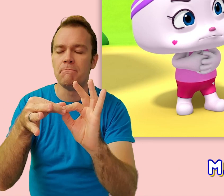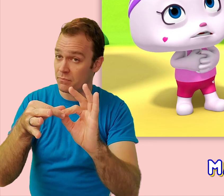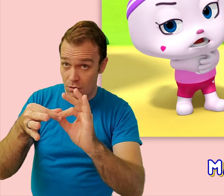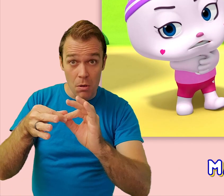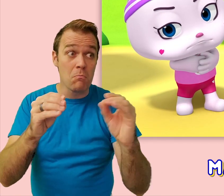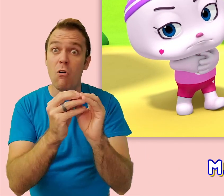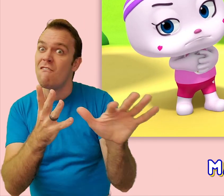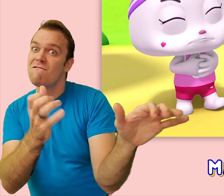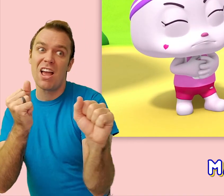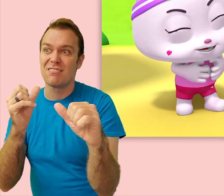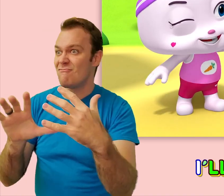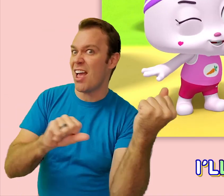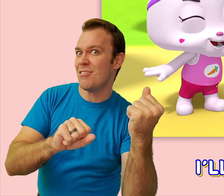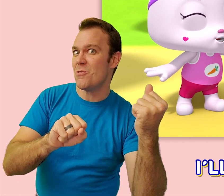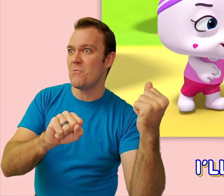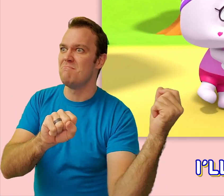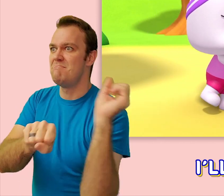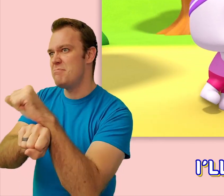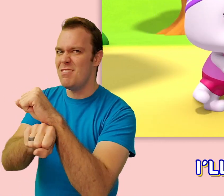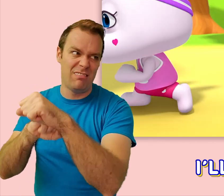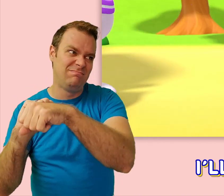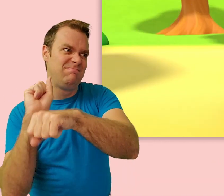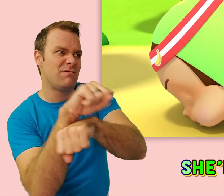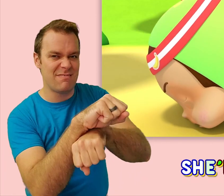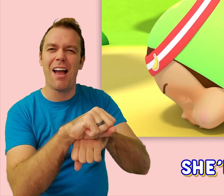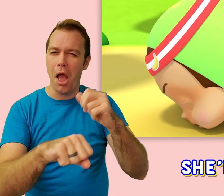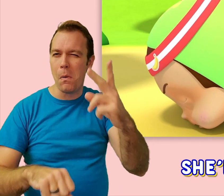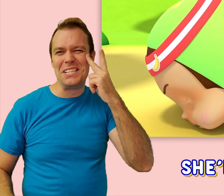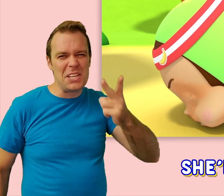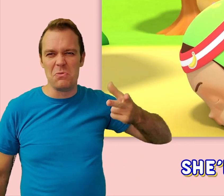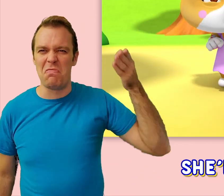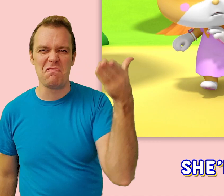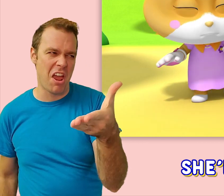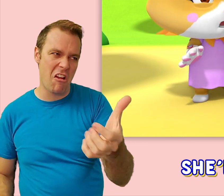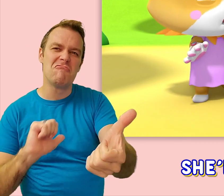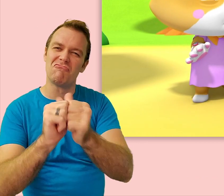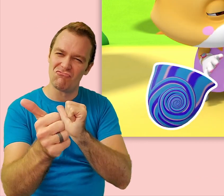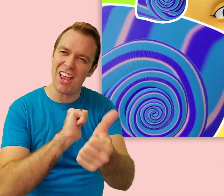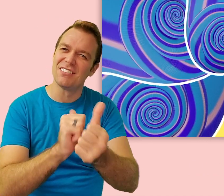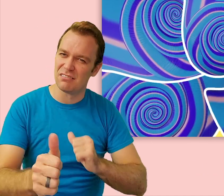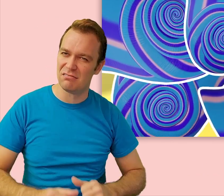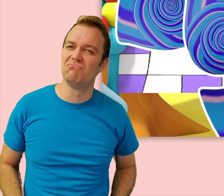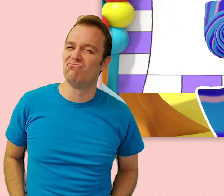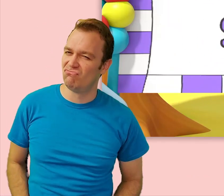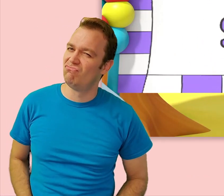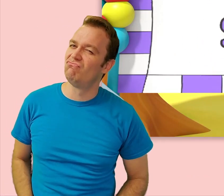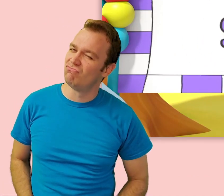the best one win. I'll see you at the track. She'll see you at the track.